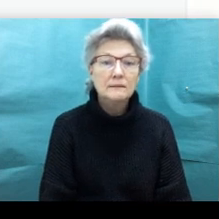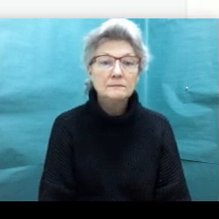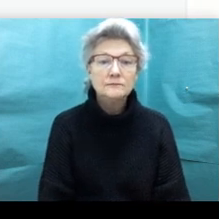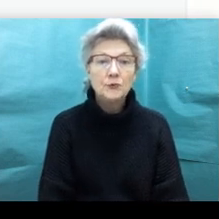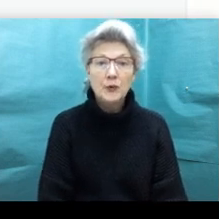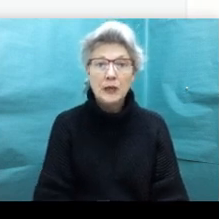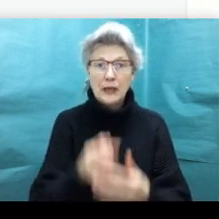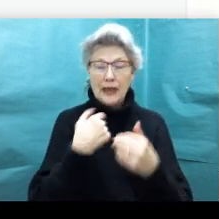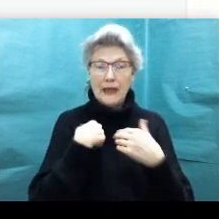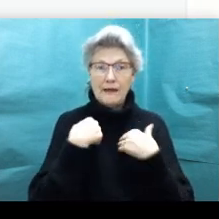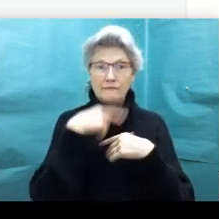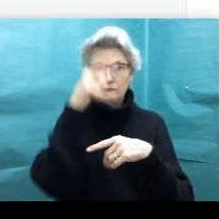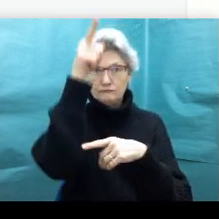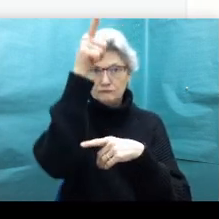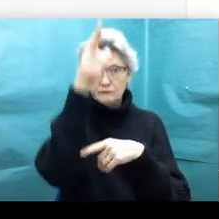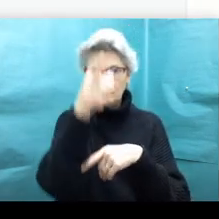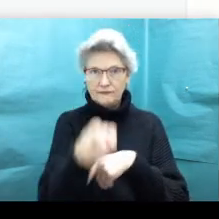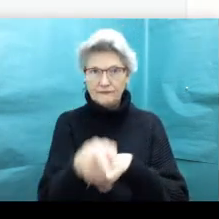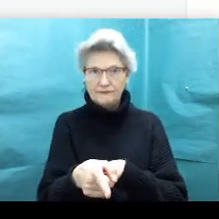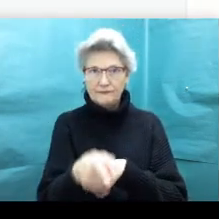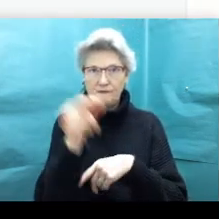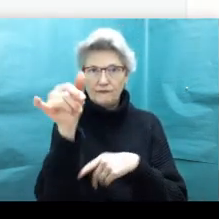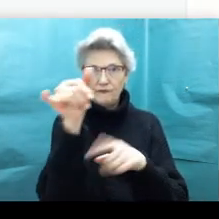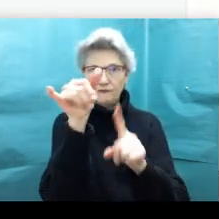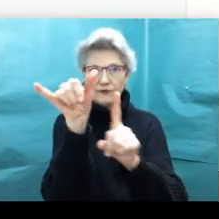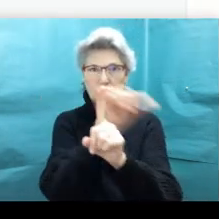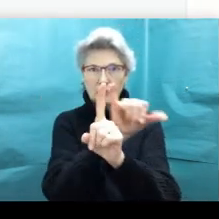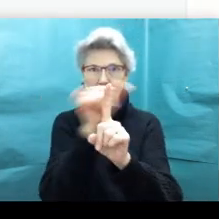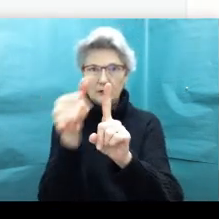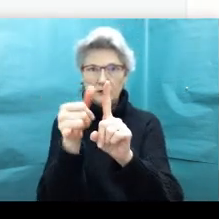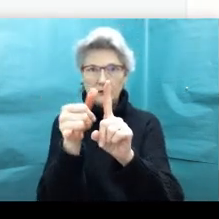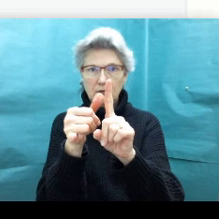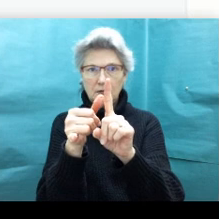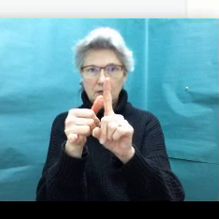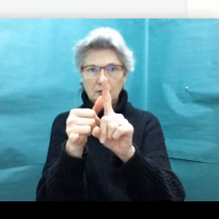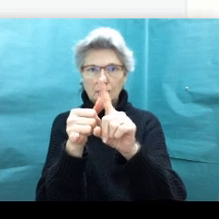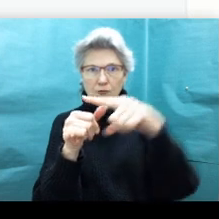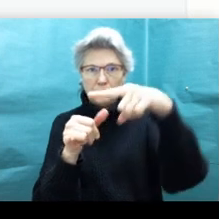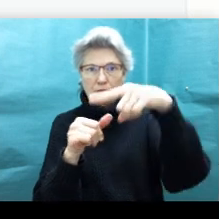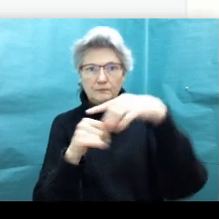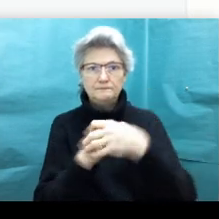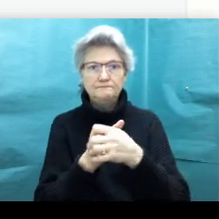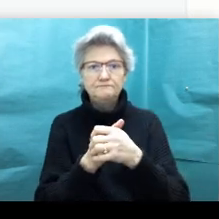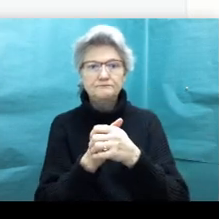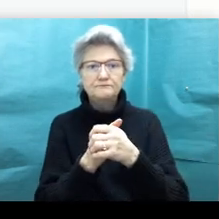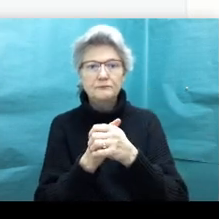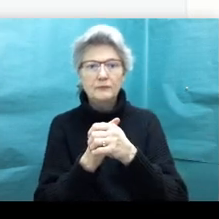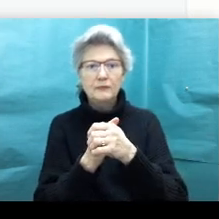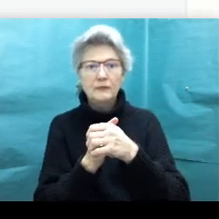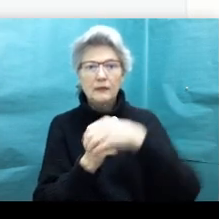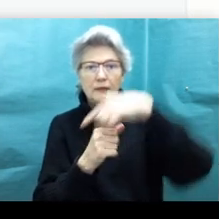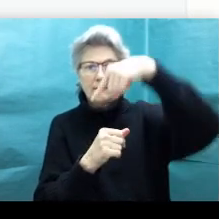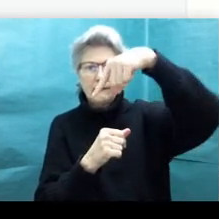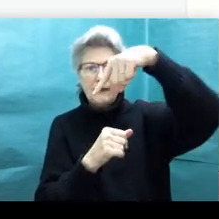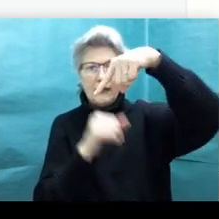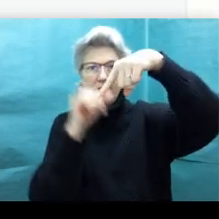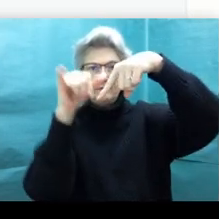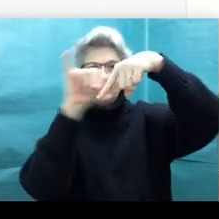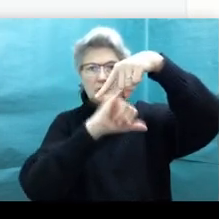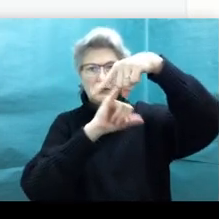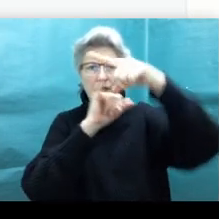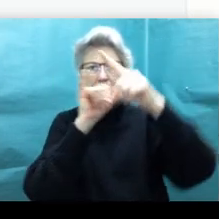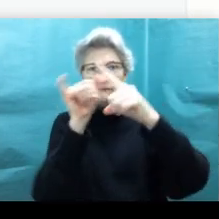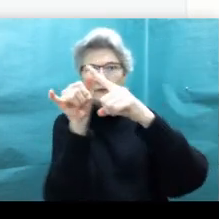we have, I can move this one over. So here we have our 3 lines of symmetry in a